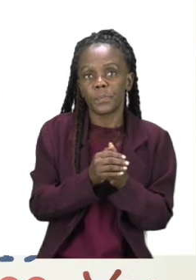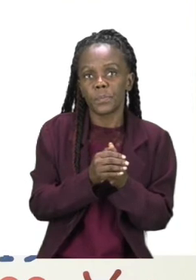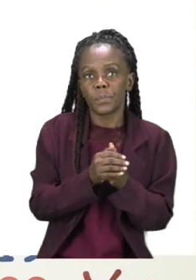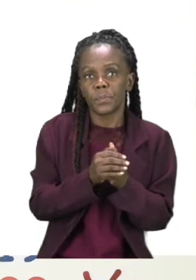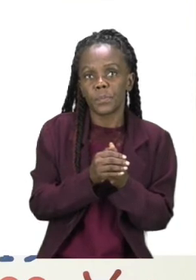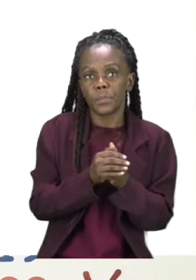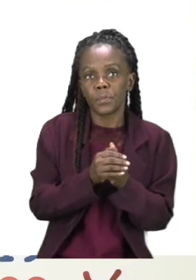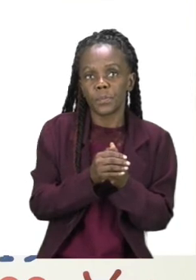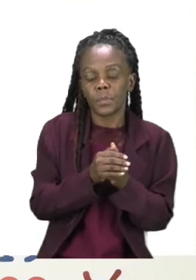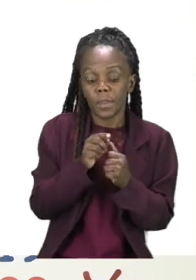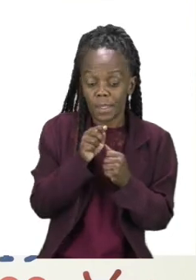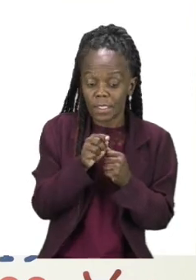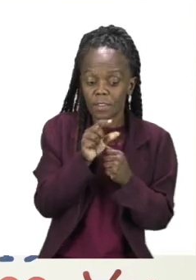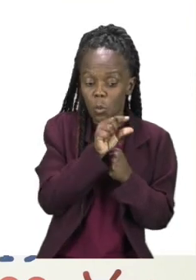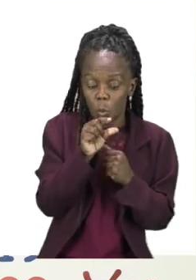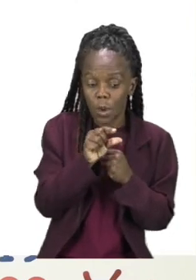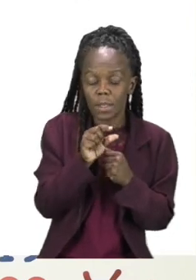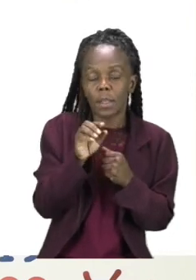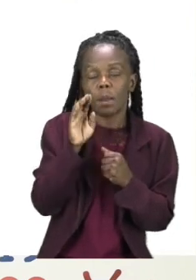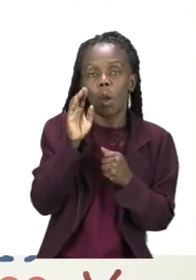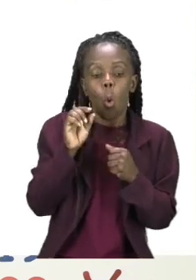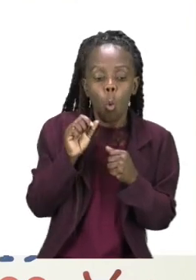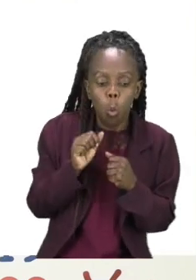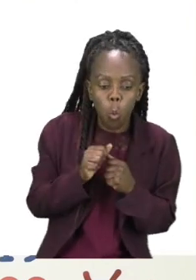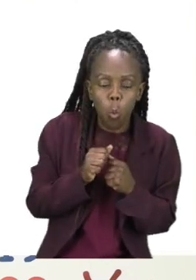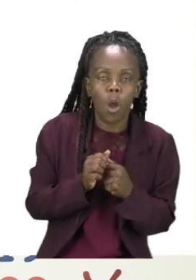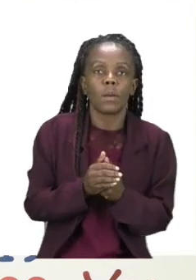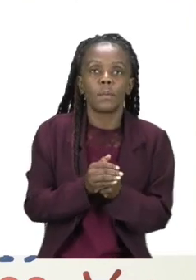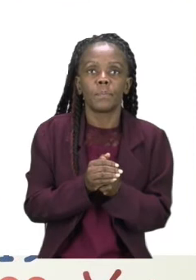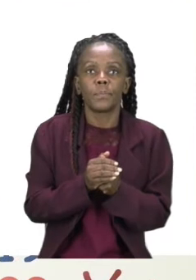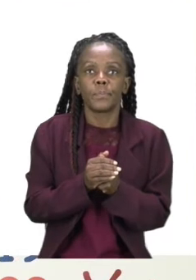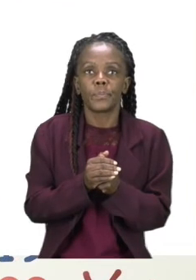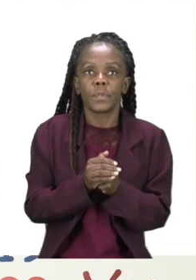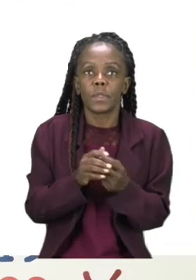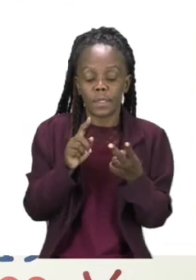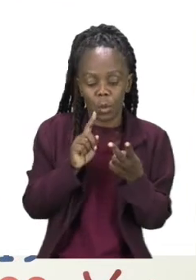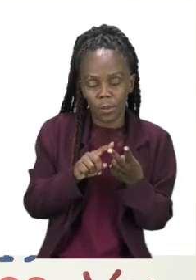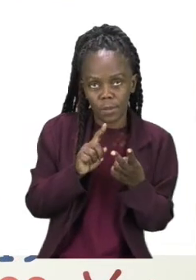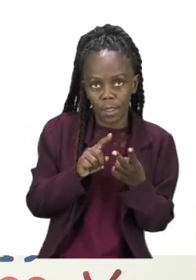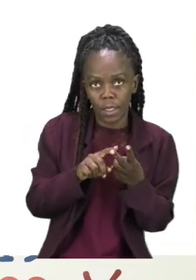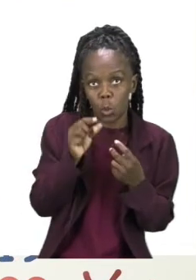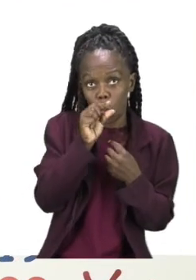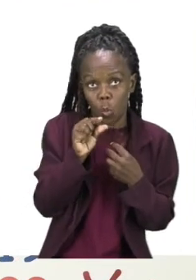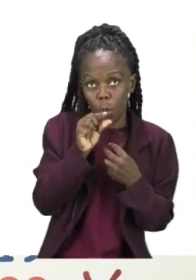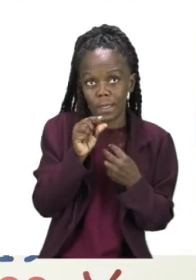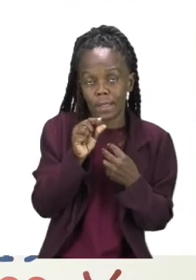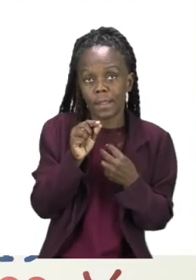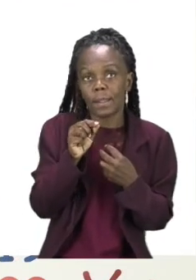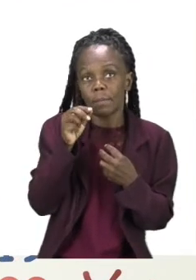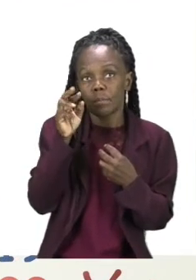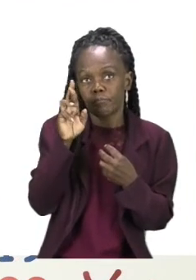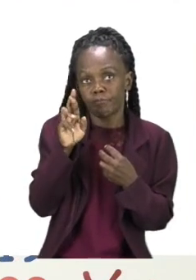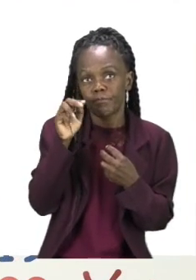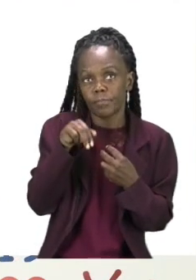word blow. Now we are looking for our word run. So we need to first look